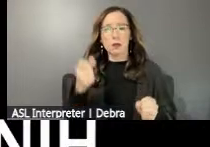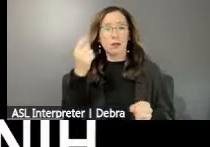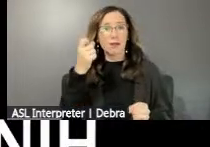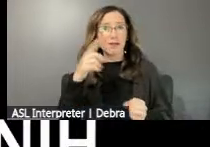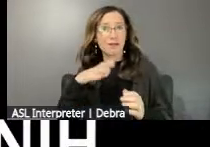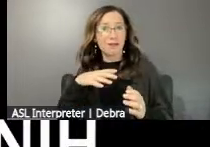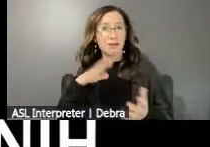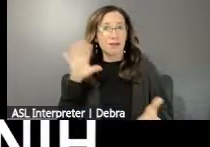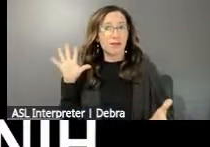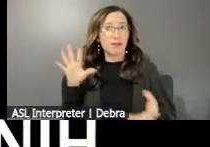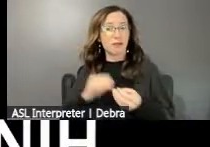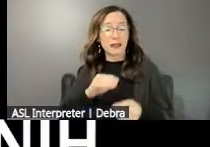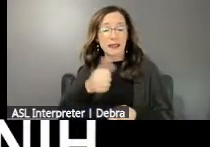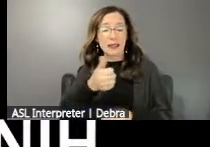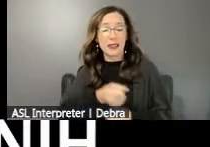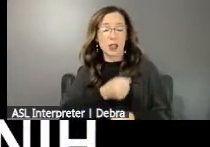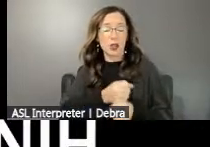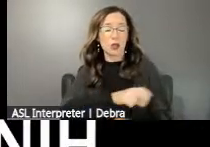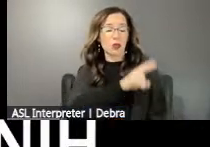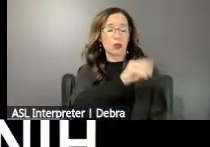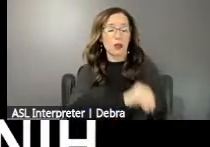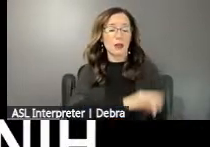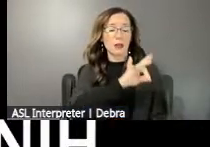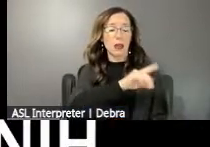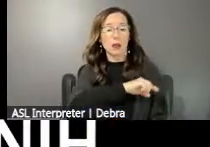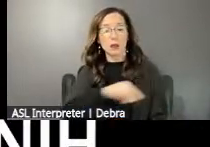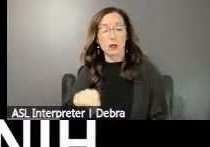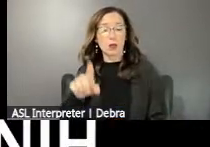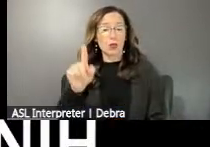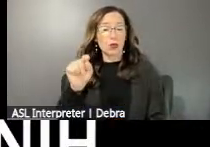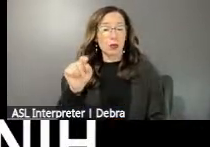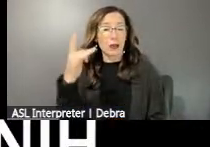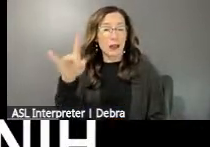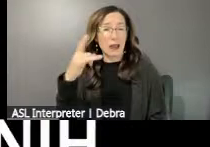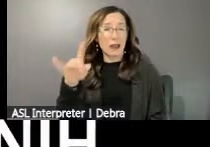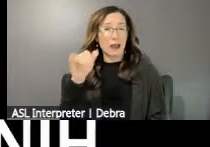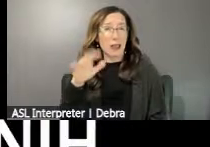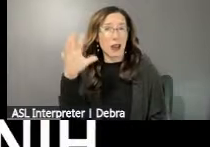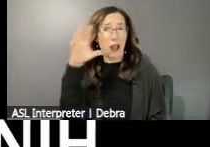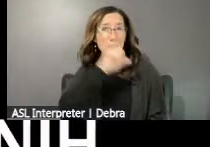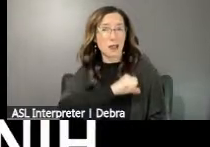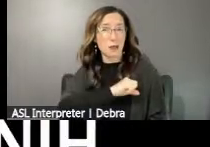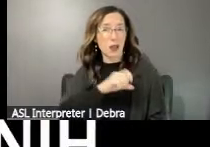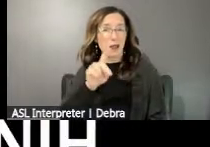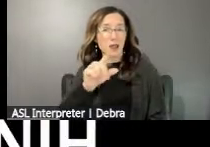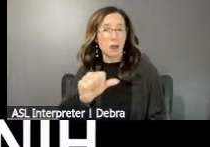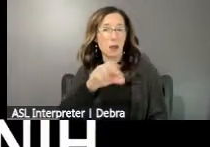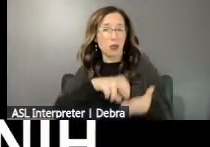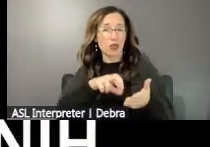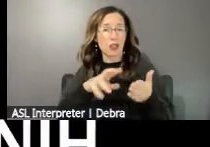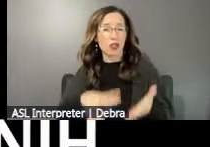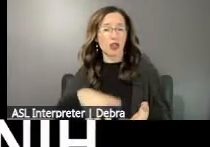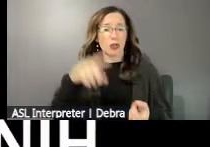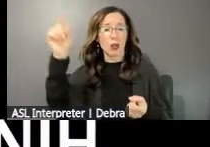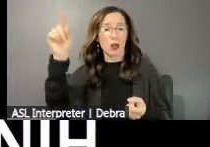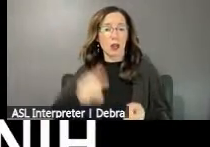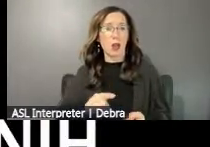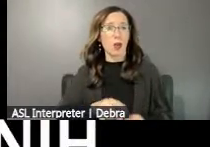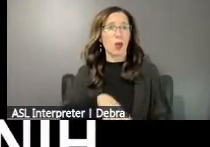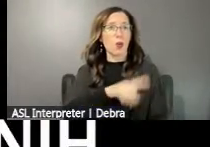years, from 2008 to 2018, this estimate declined from 1.9%